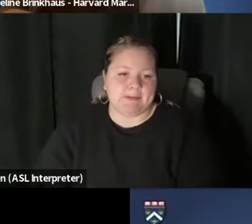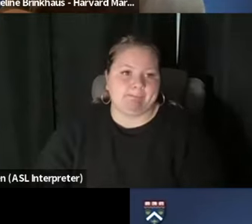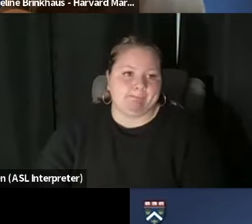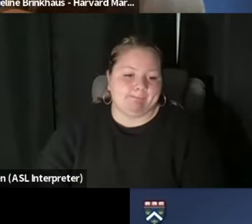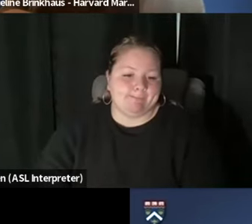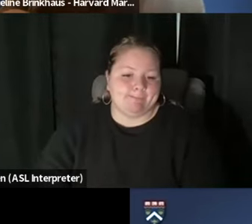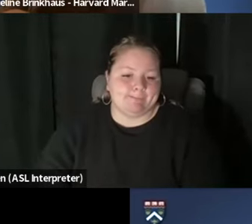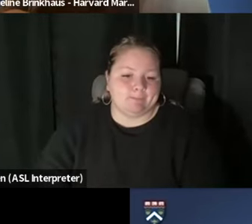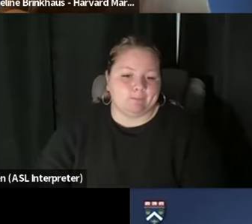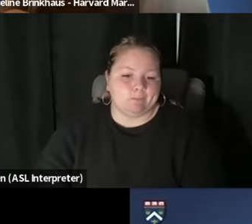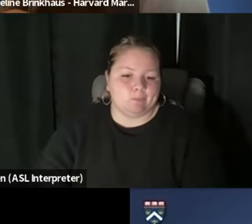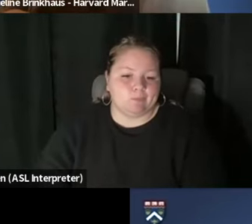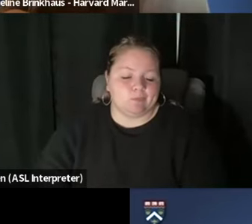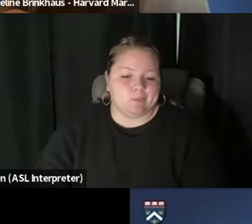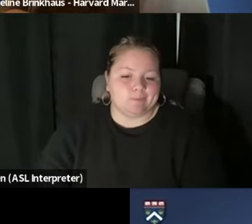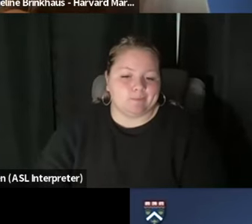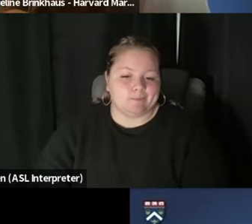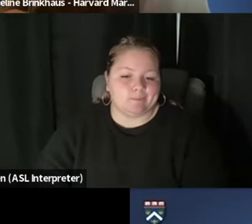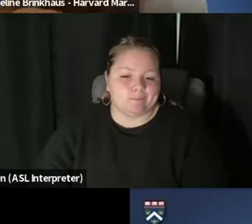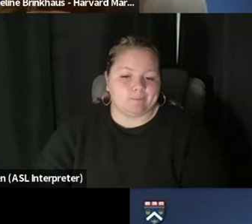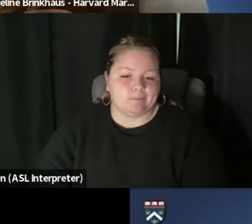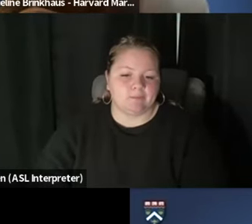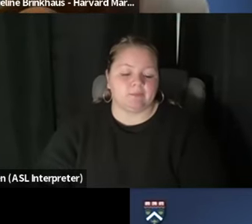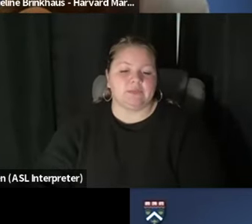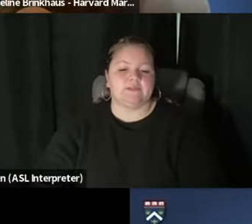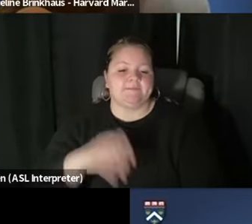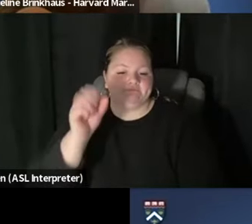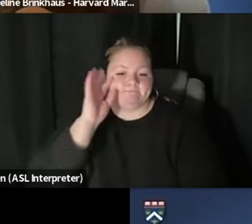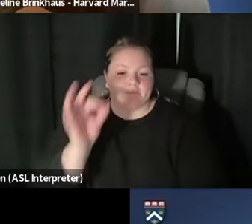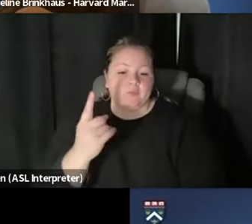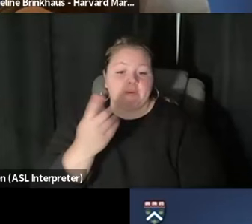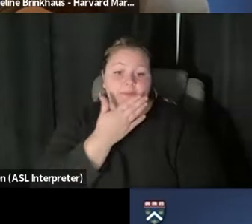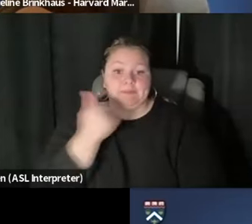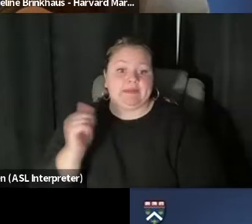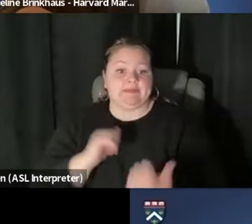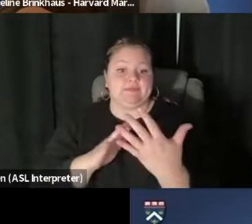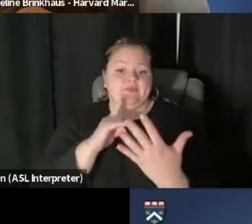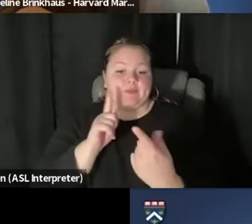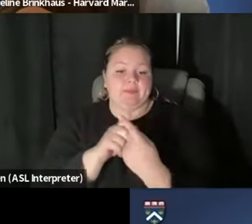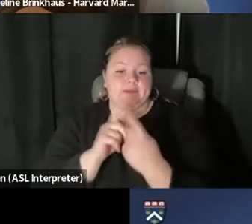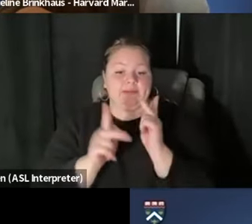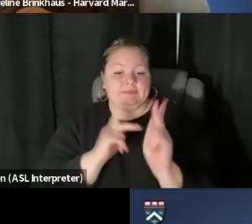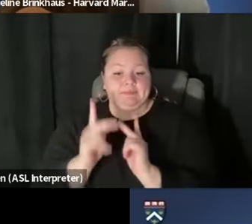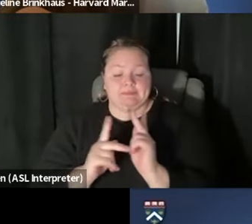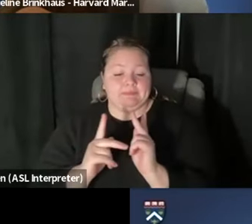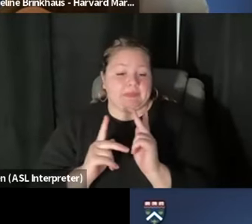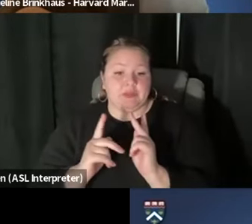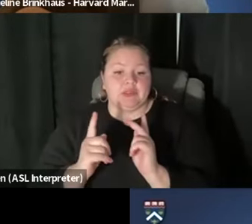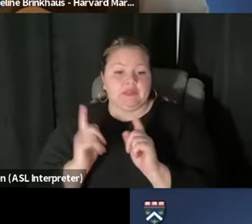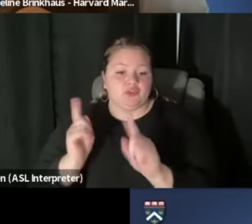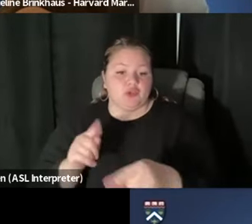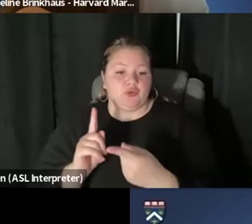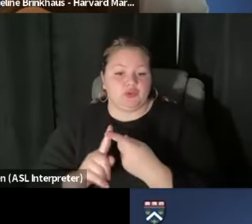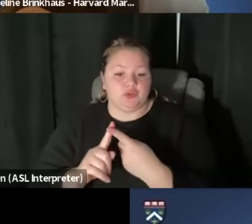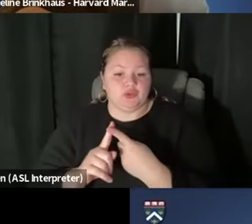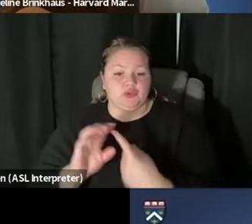Absolutely. So one of the best ways to meet folks is actually coming to the convocation ceremony that